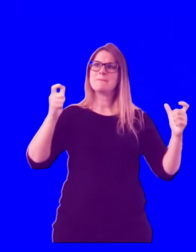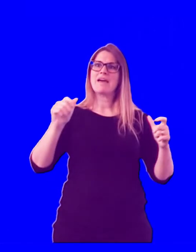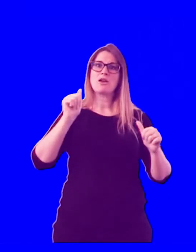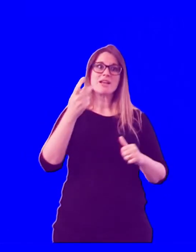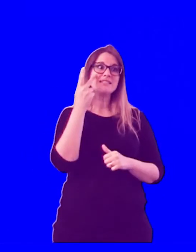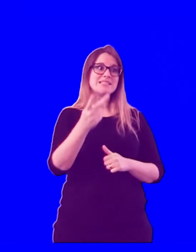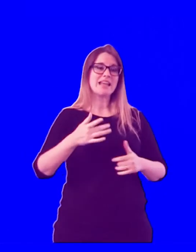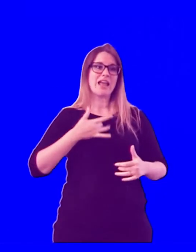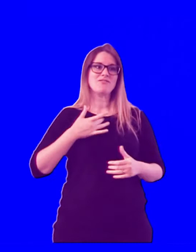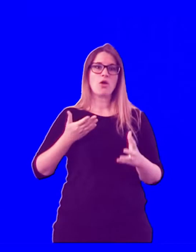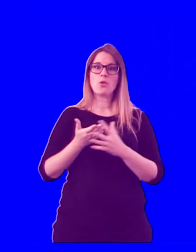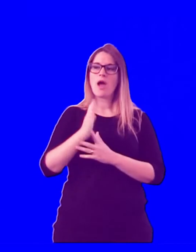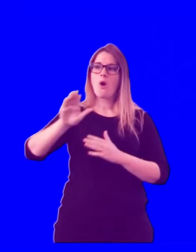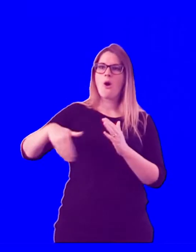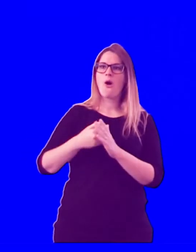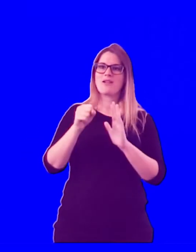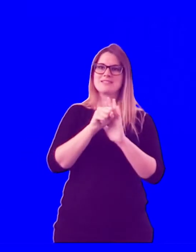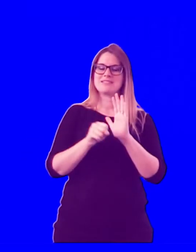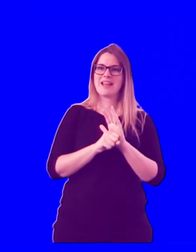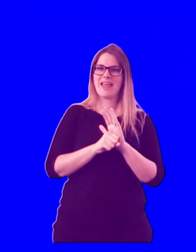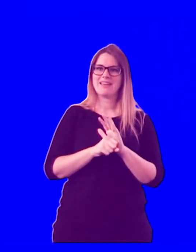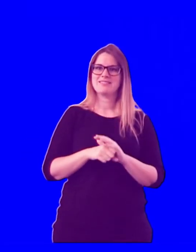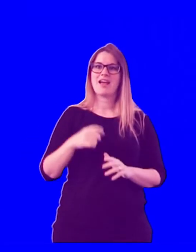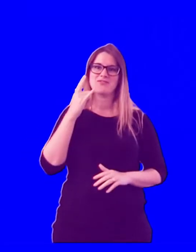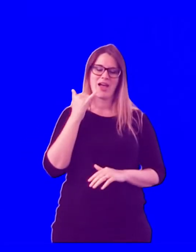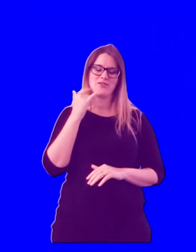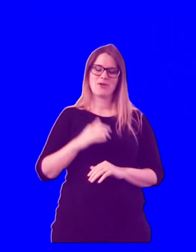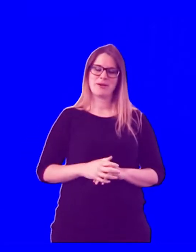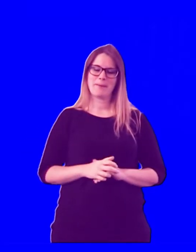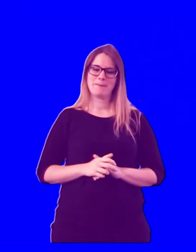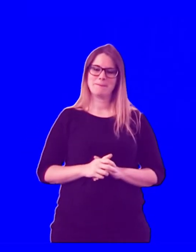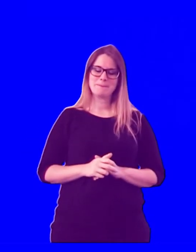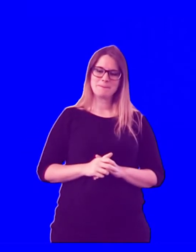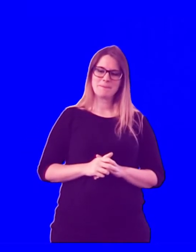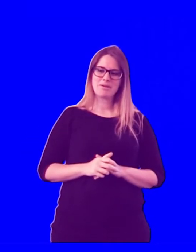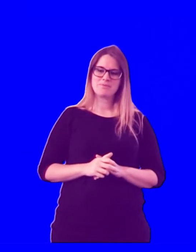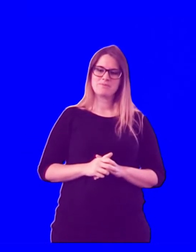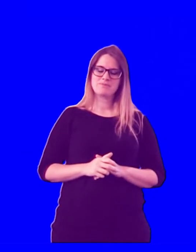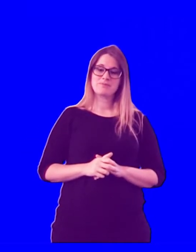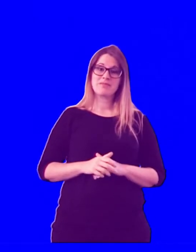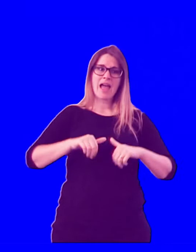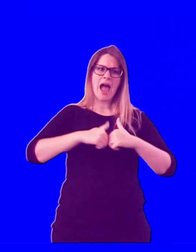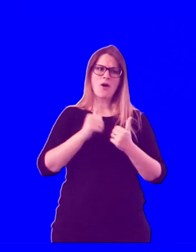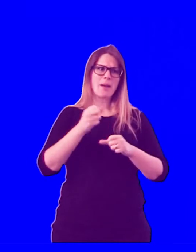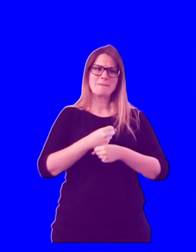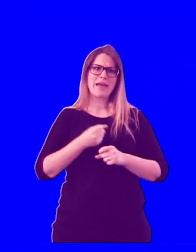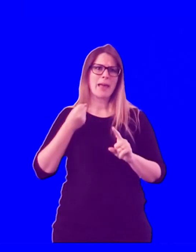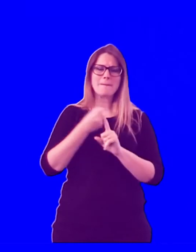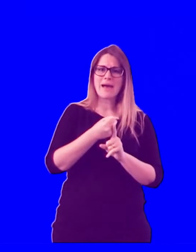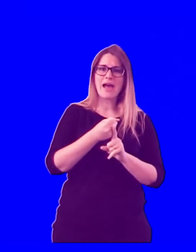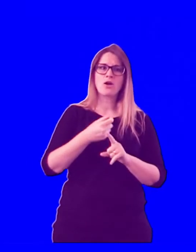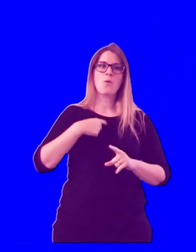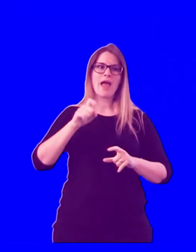felt and seen across the entire state, the lake of California. To make that impact, we